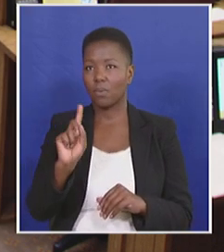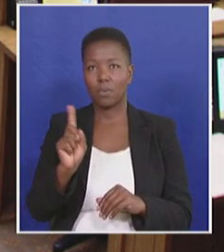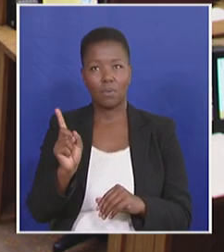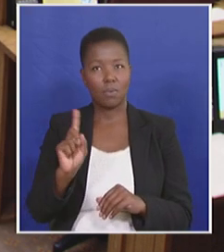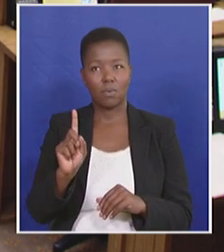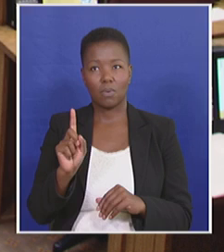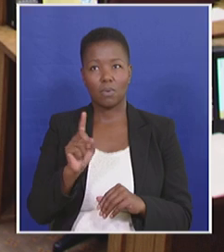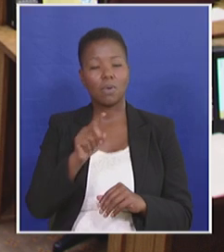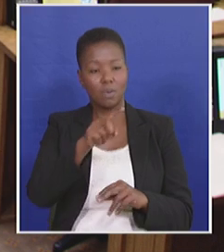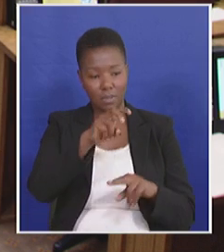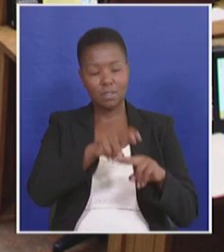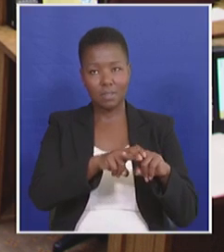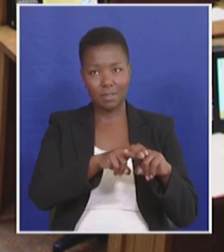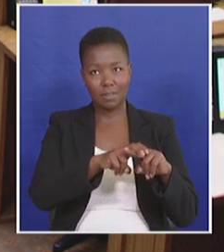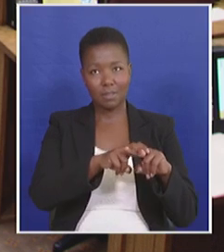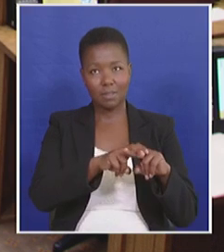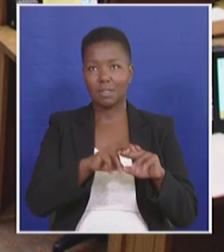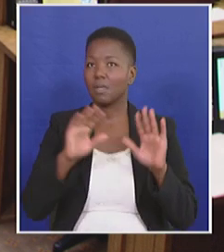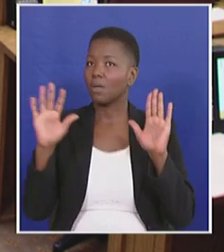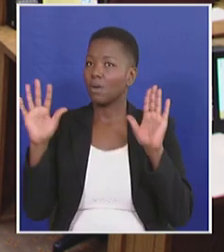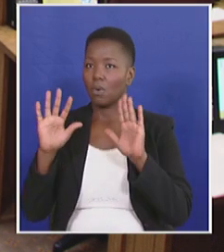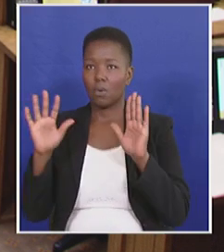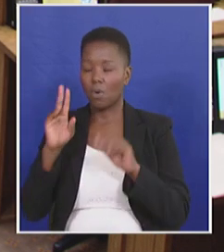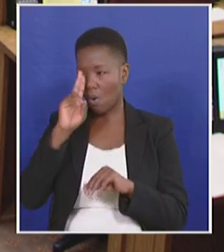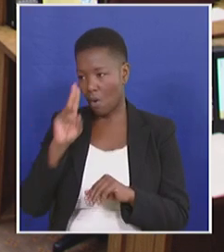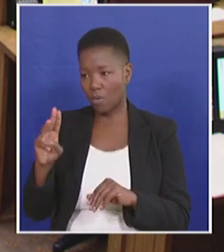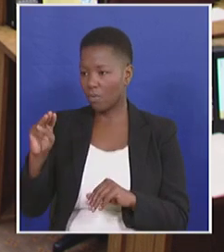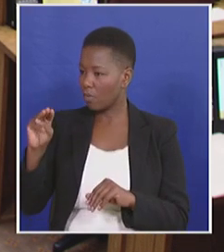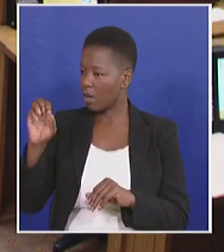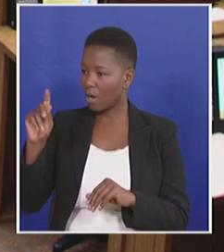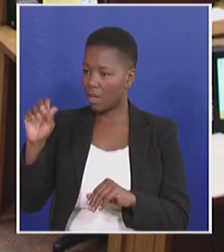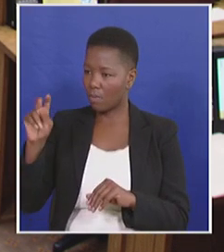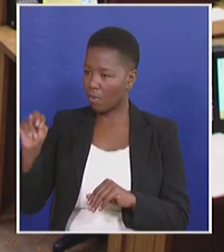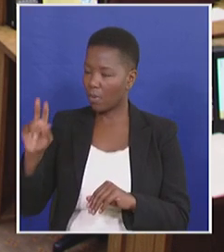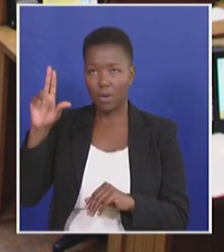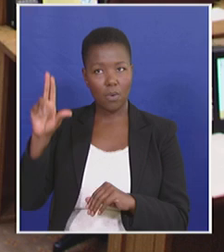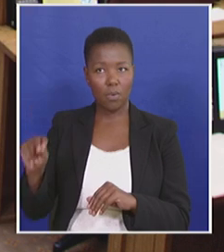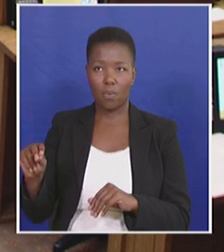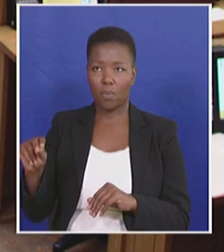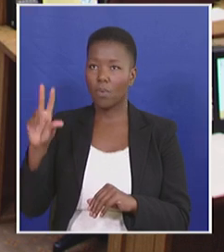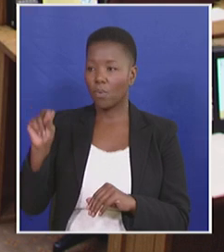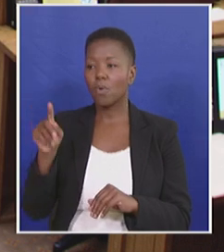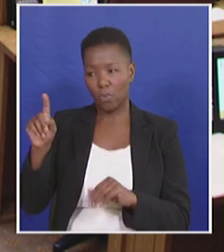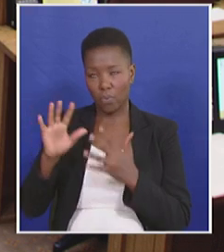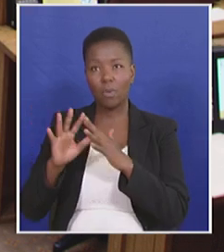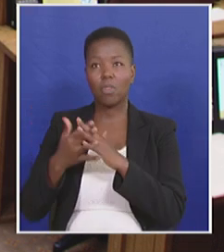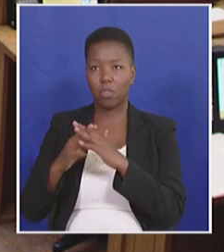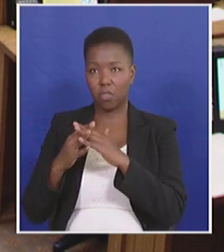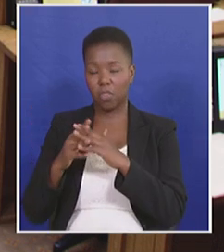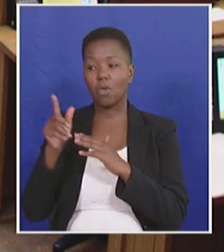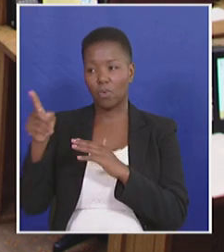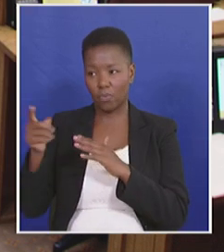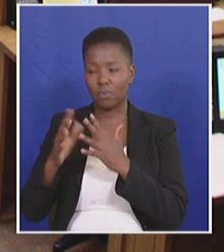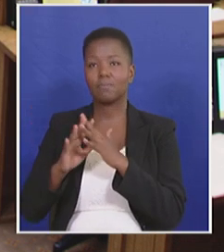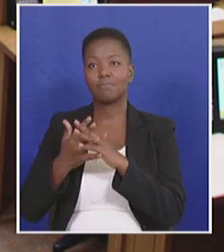Take your seat, sir. Honorable Mukwena. Honorable Mukwena, you are out of order. You